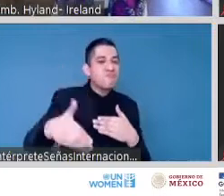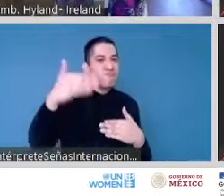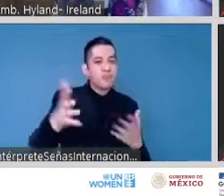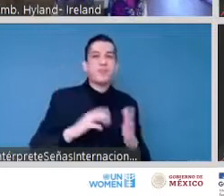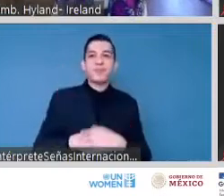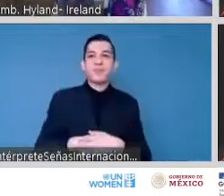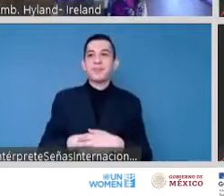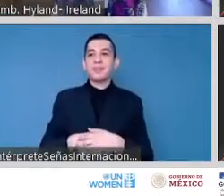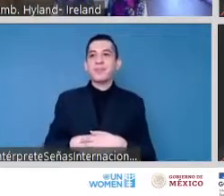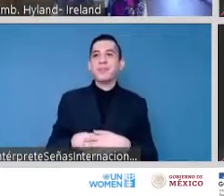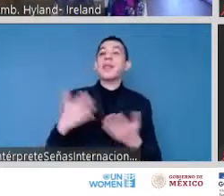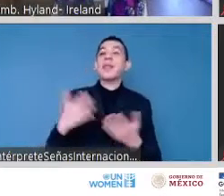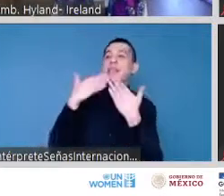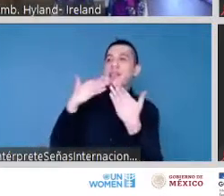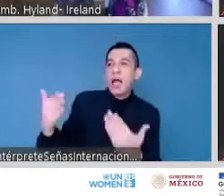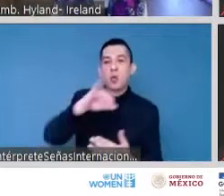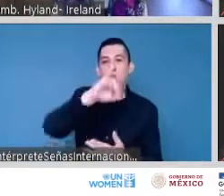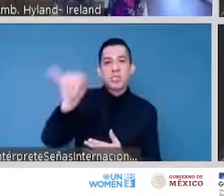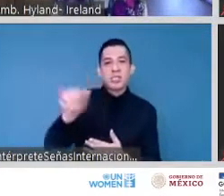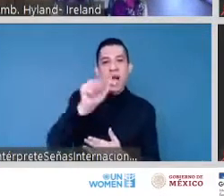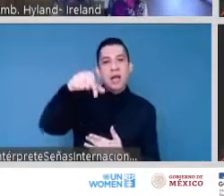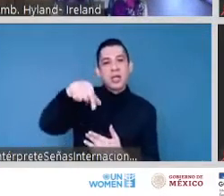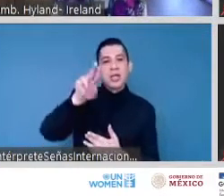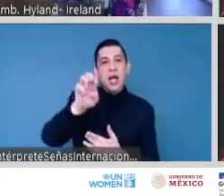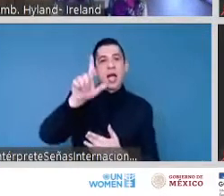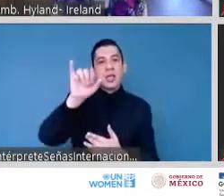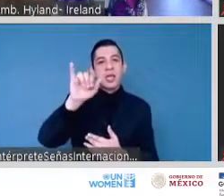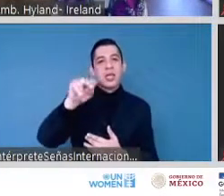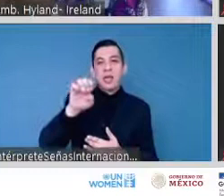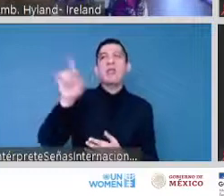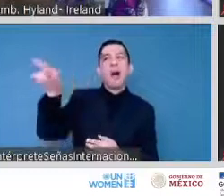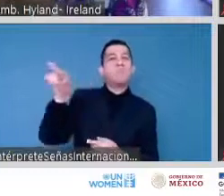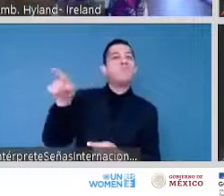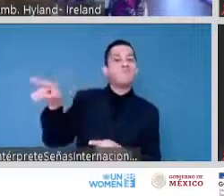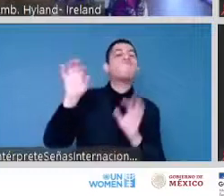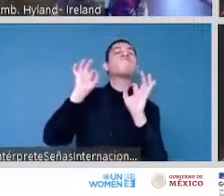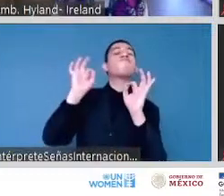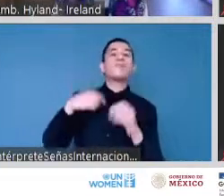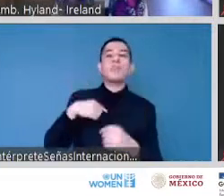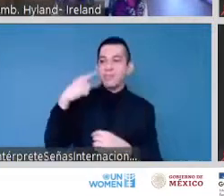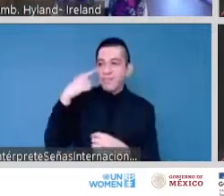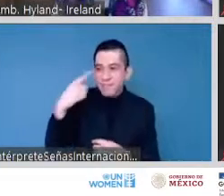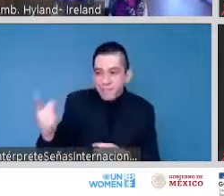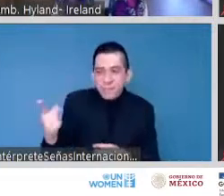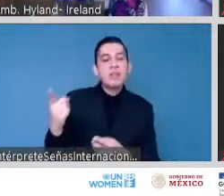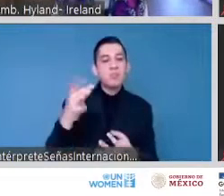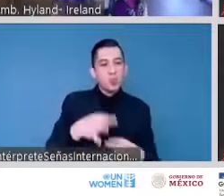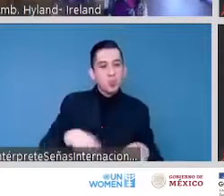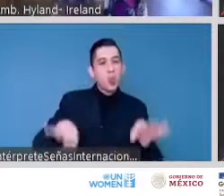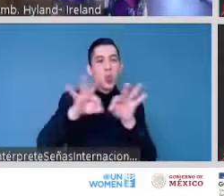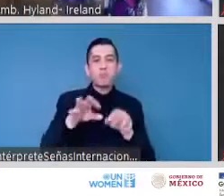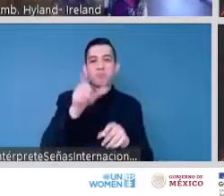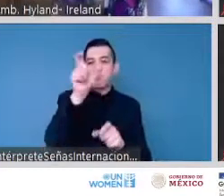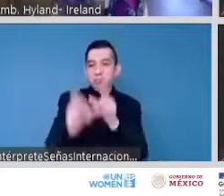of meaningful participation, early consultation, and formalizing the processes. It's very practical tools to